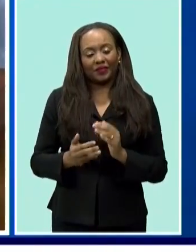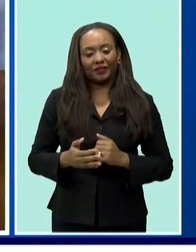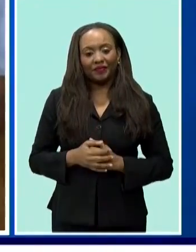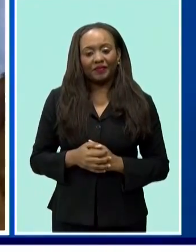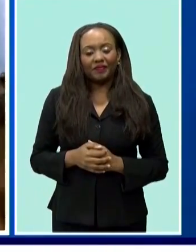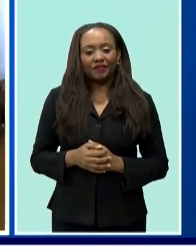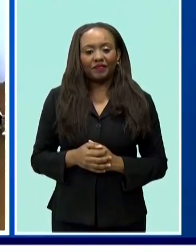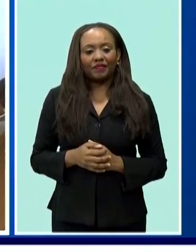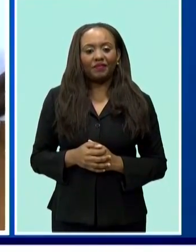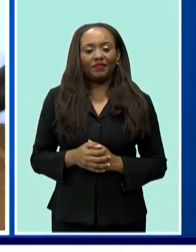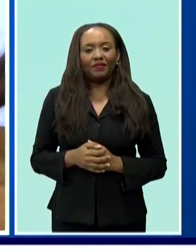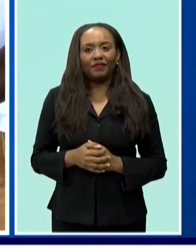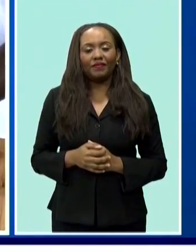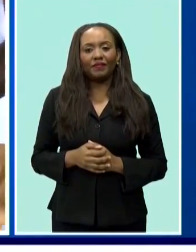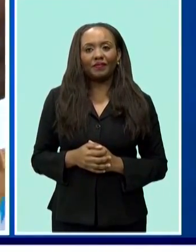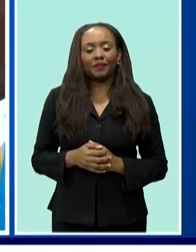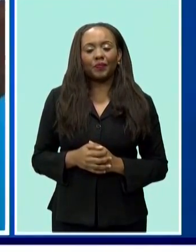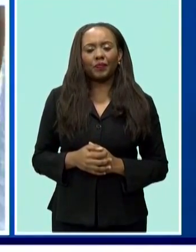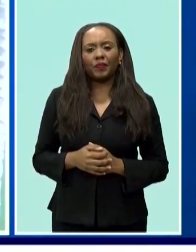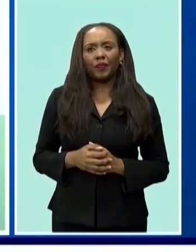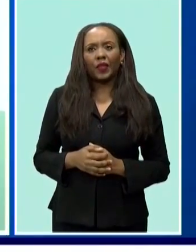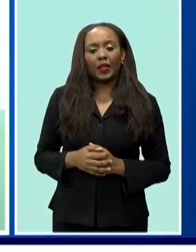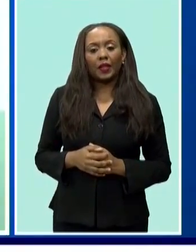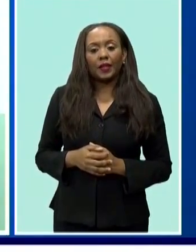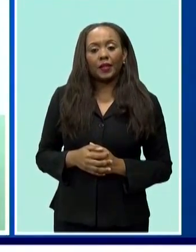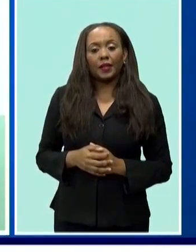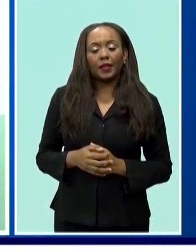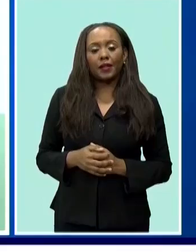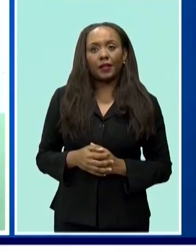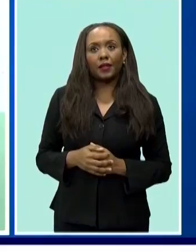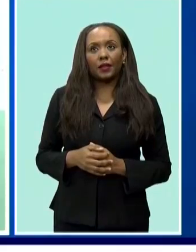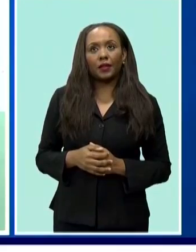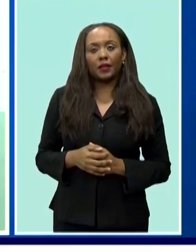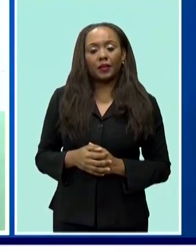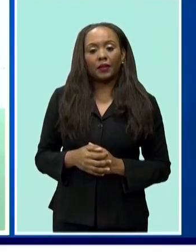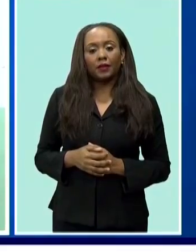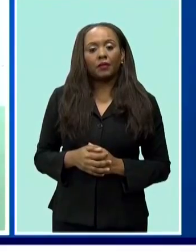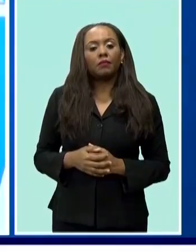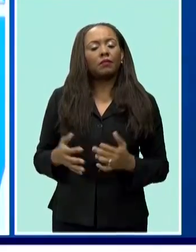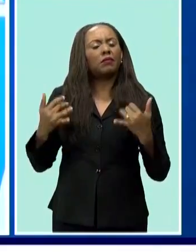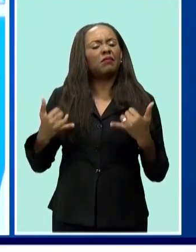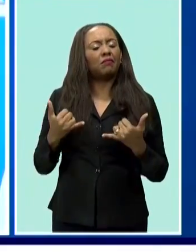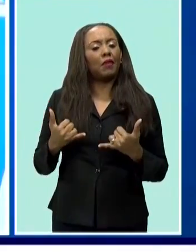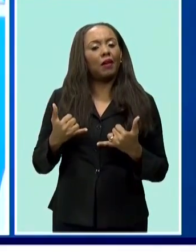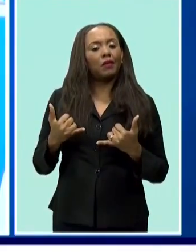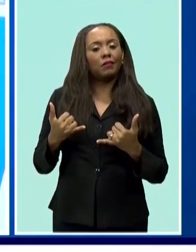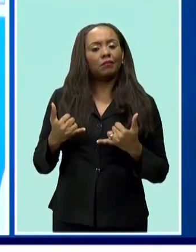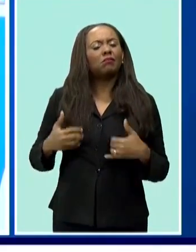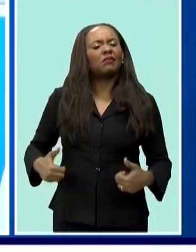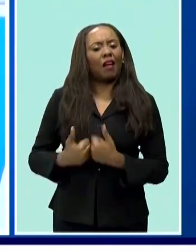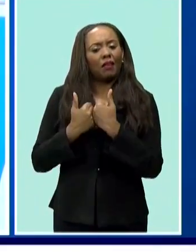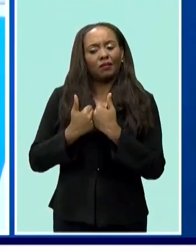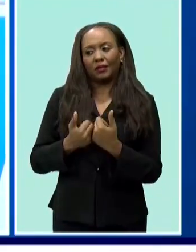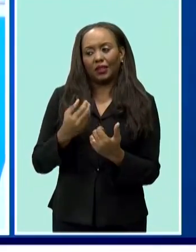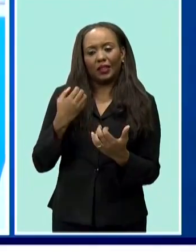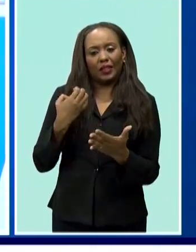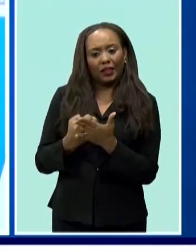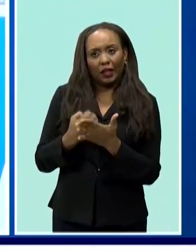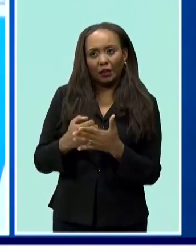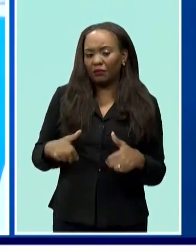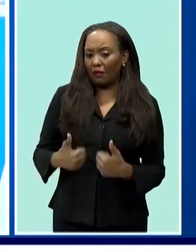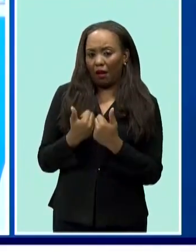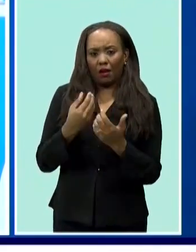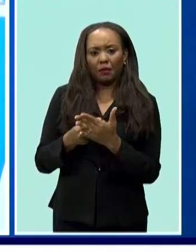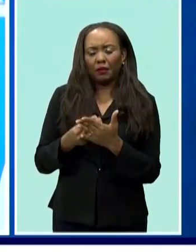again. In today's challenging economic climate, we are all well aware that it's no easy task to